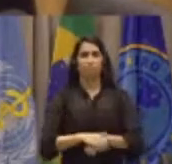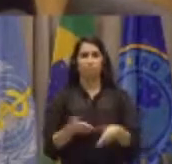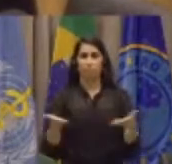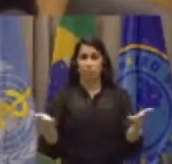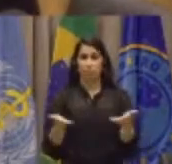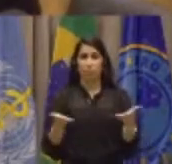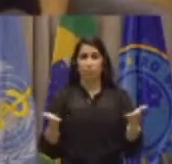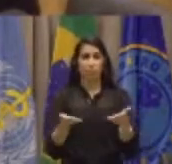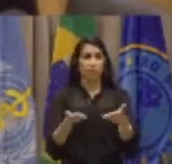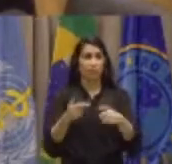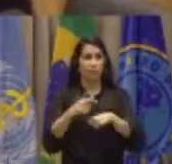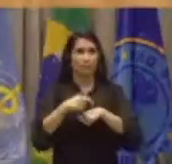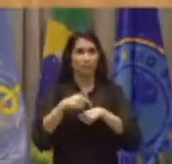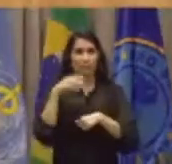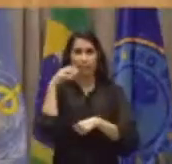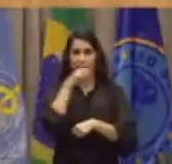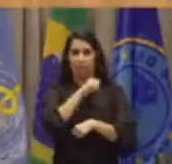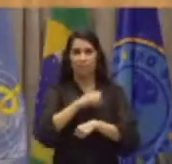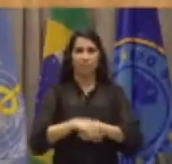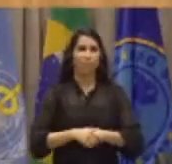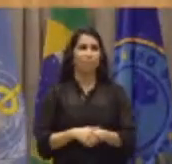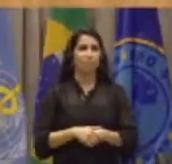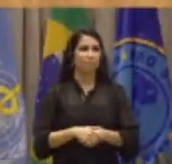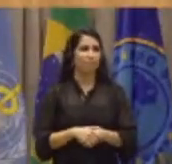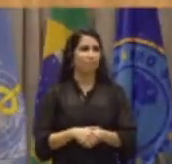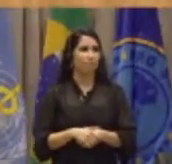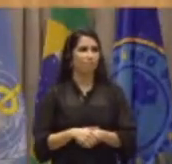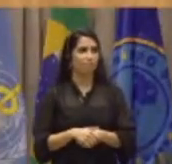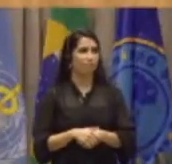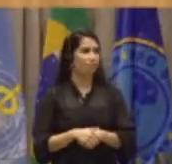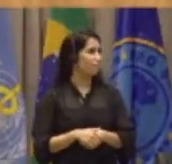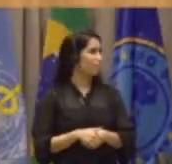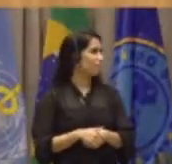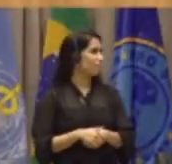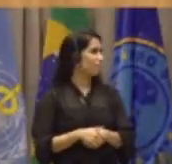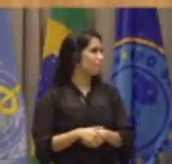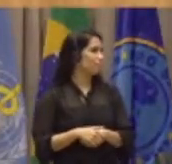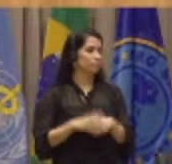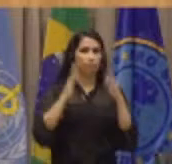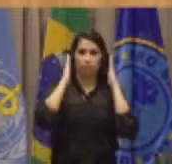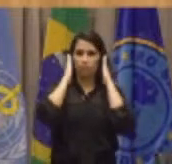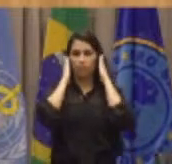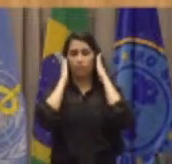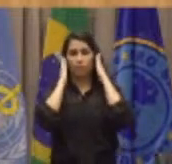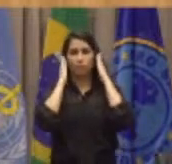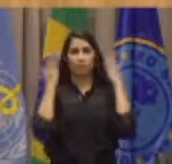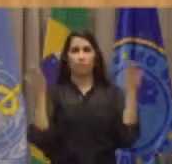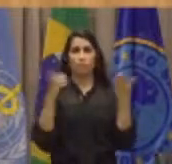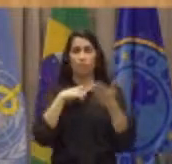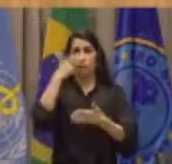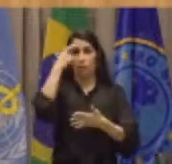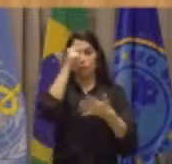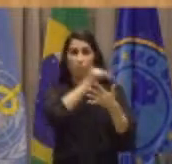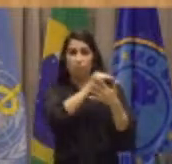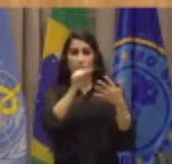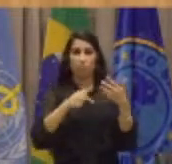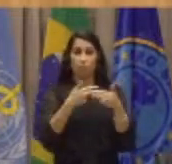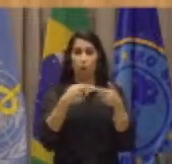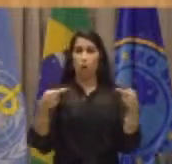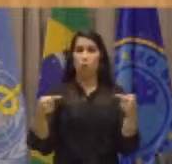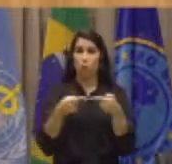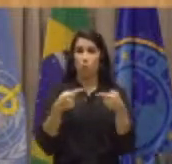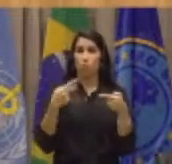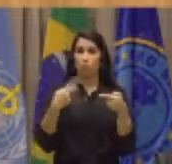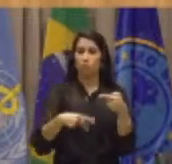we are rushing a little bit. Thank you. I would like to make a comment about we're listening and hearing today. We have some